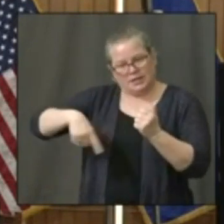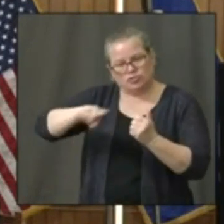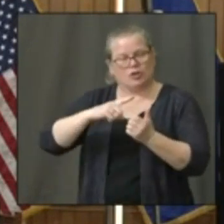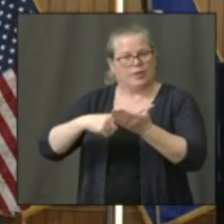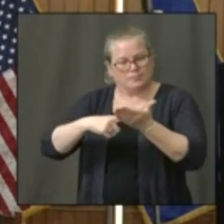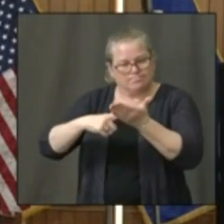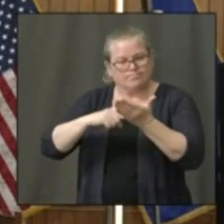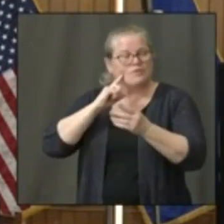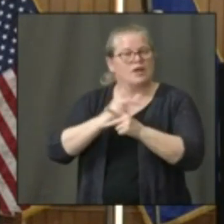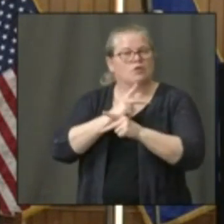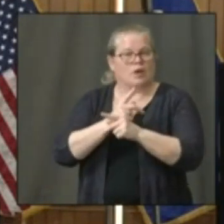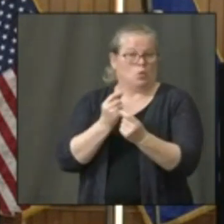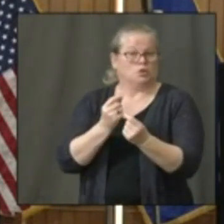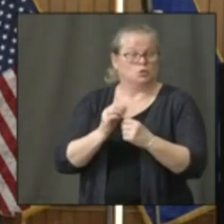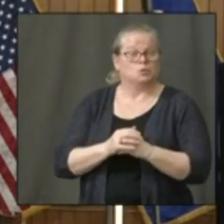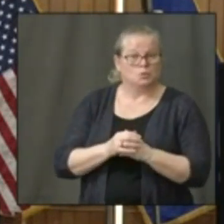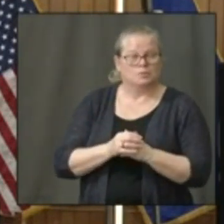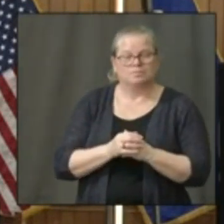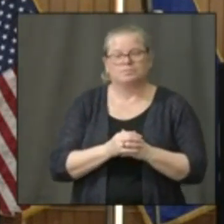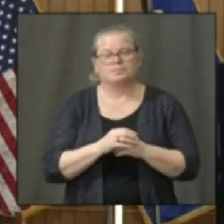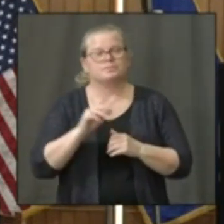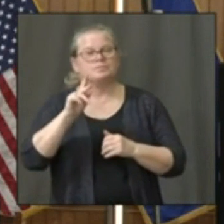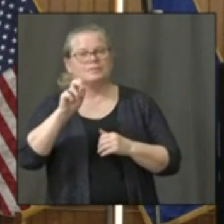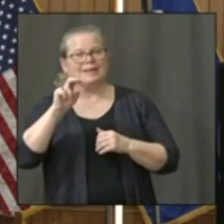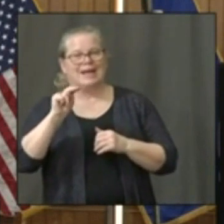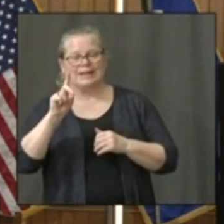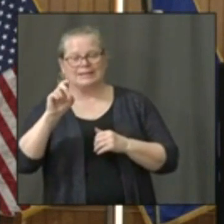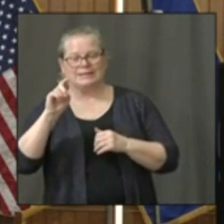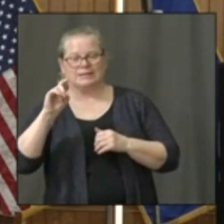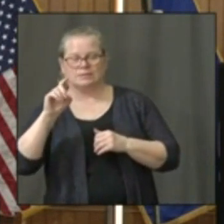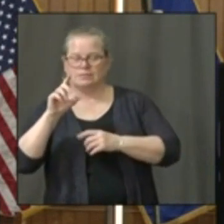Ken Dixon, Hearst, Connecticut Media.